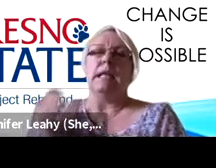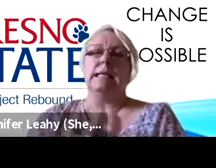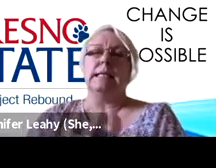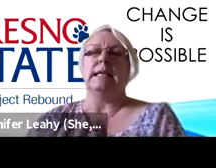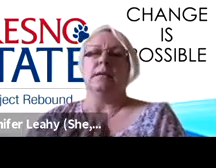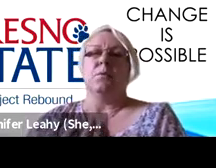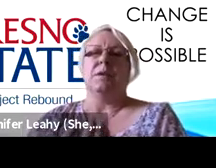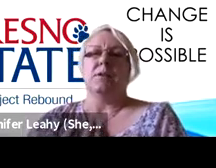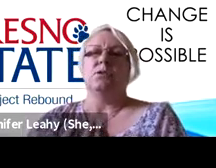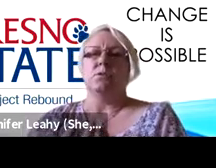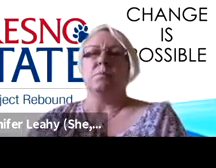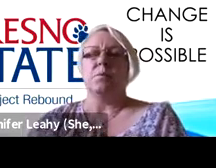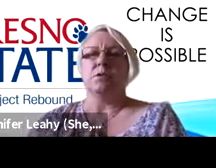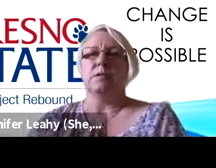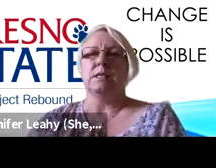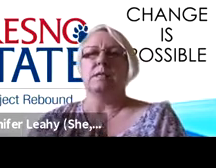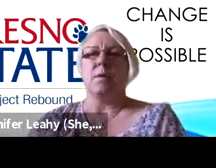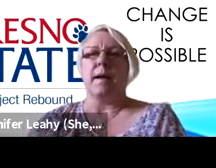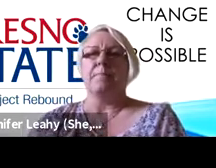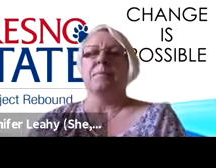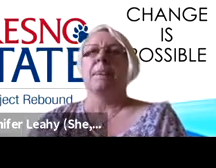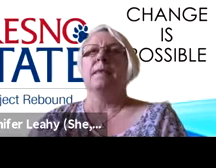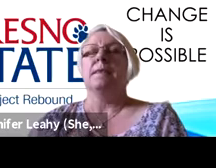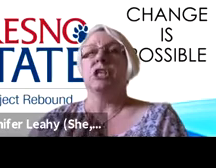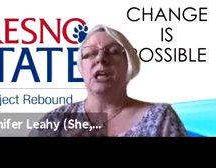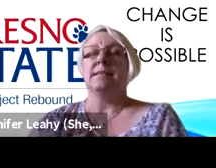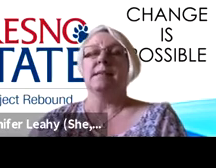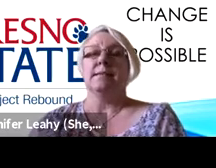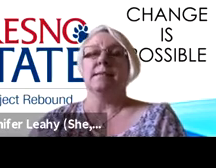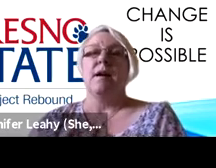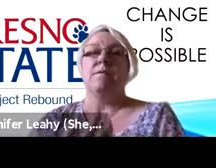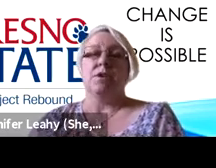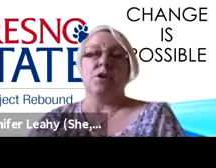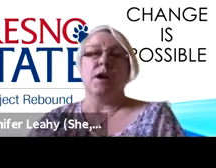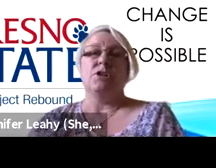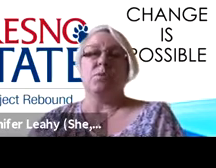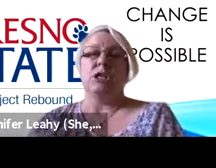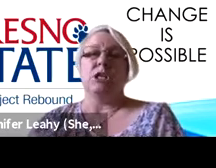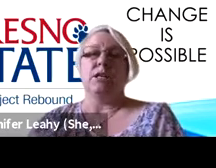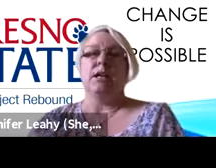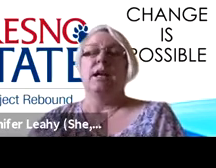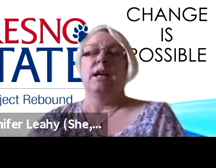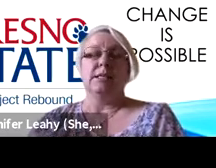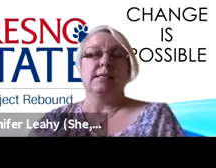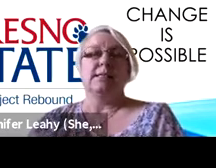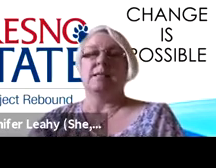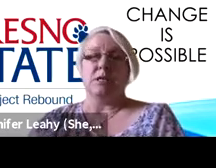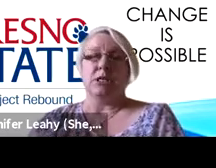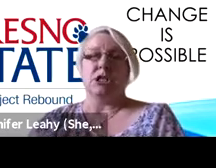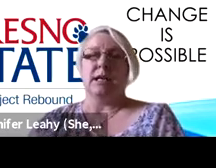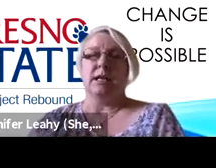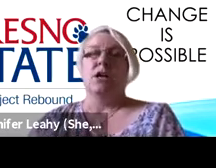already plugged in with a student support services program, the chances of their graduation